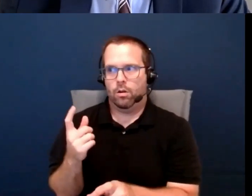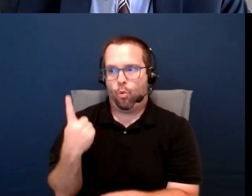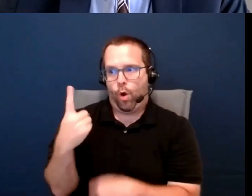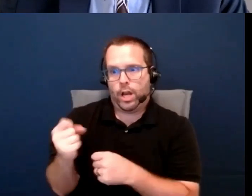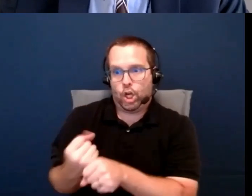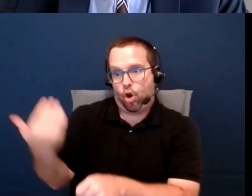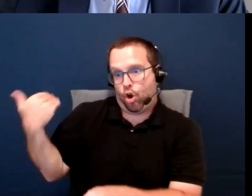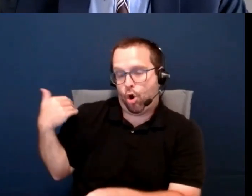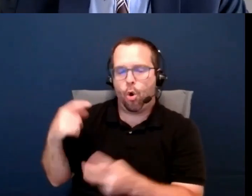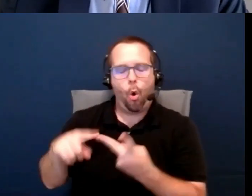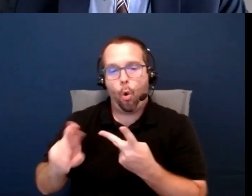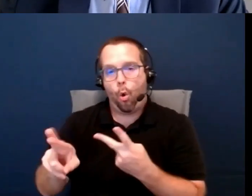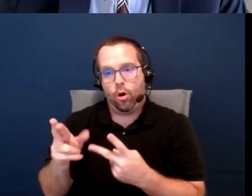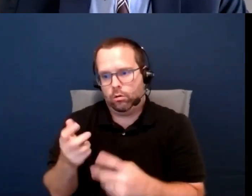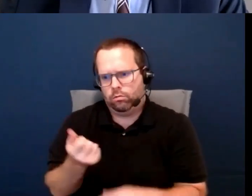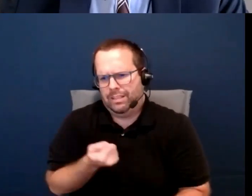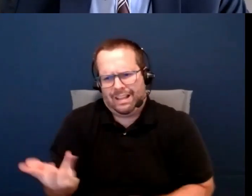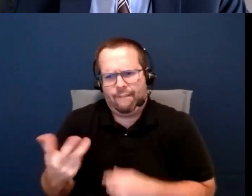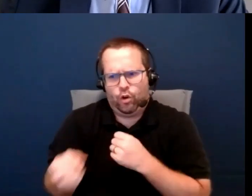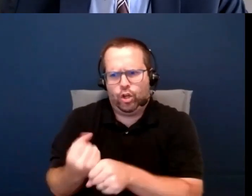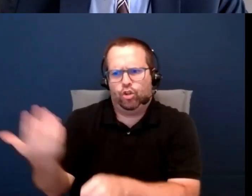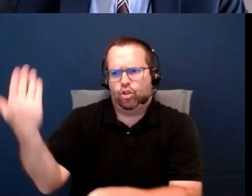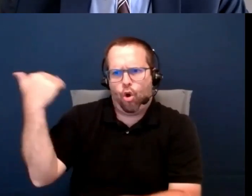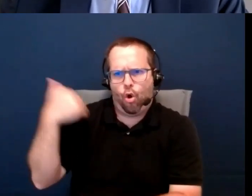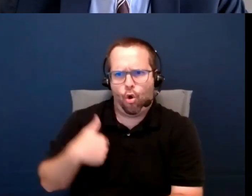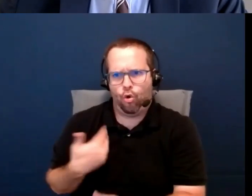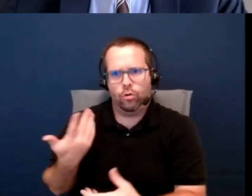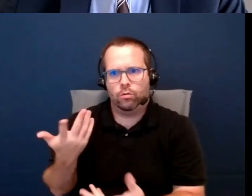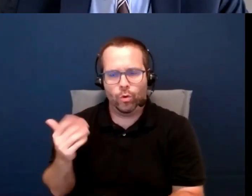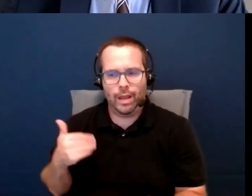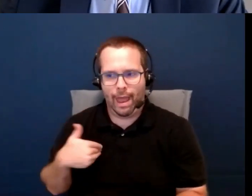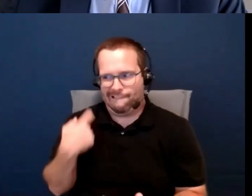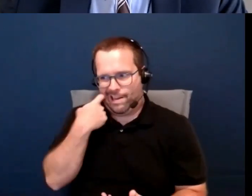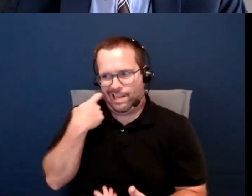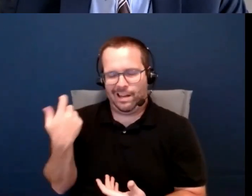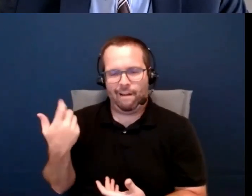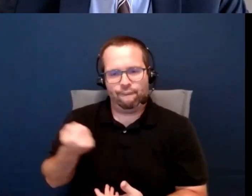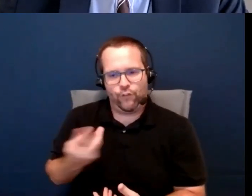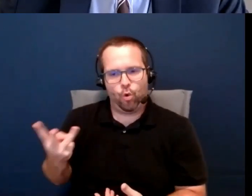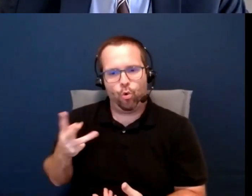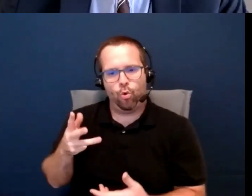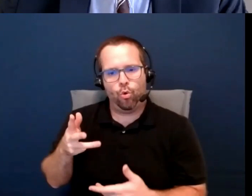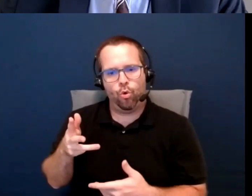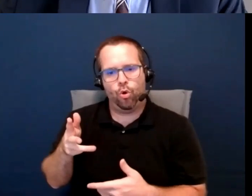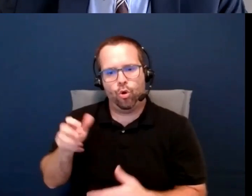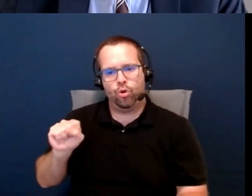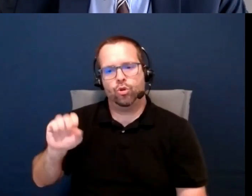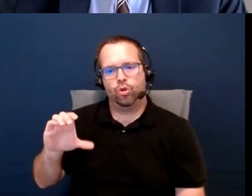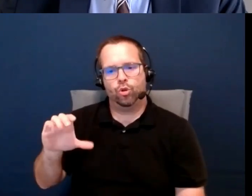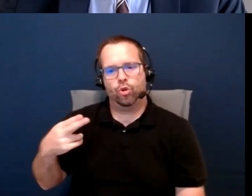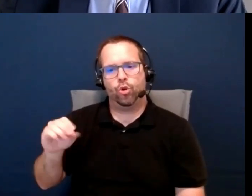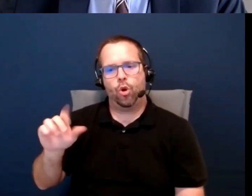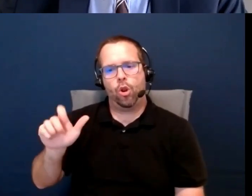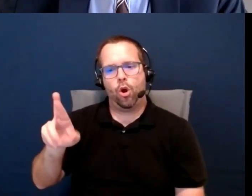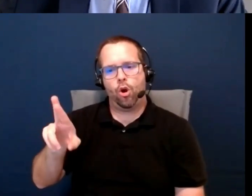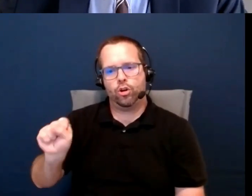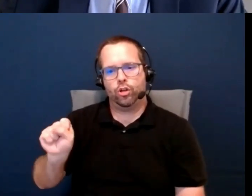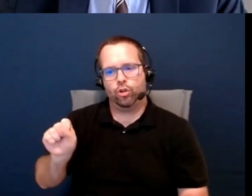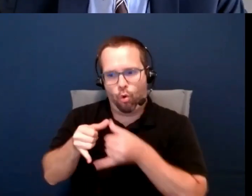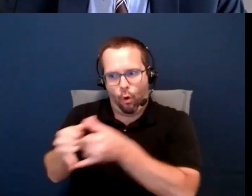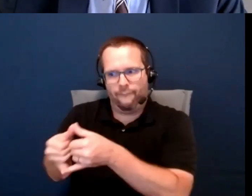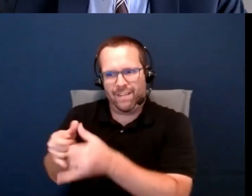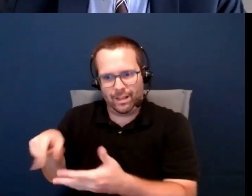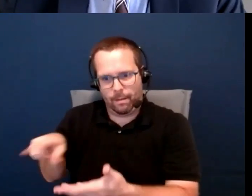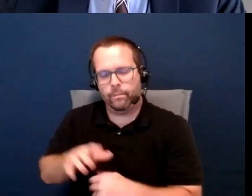from several years ago. We've even had some senior scholars recently that have been awarded. We do encourage when there are projects,